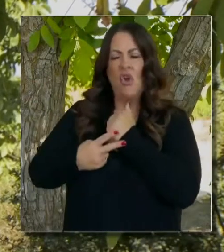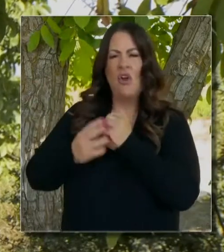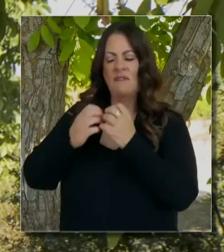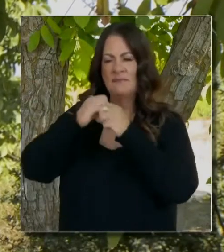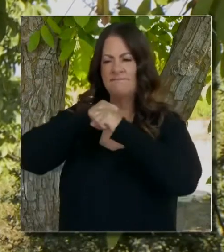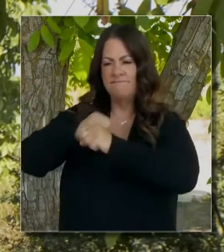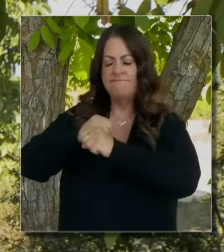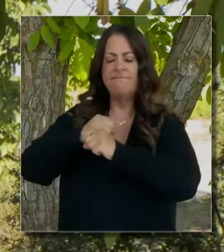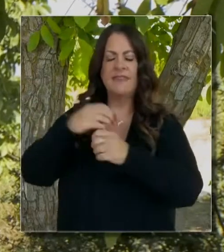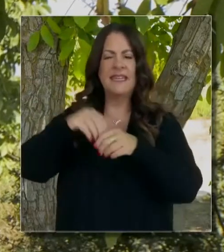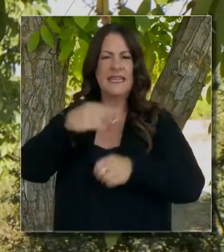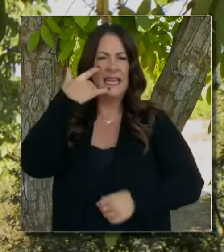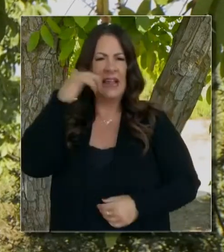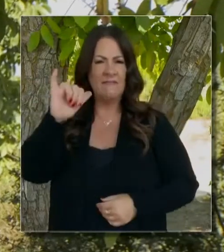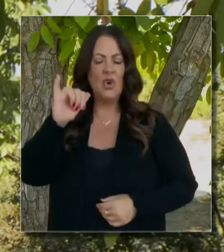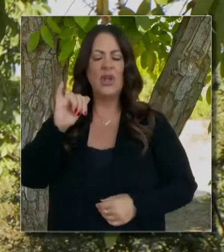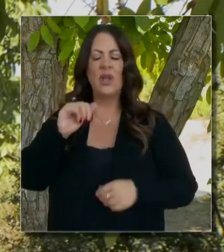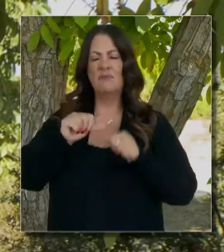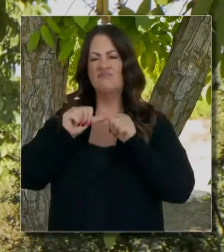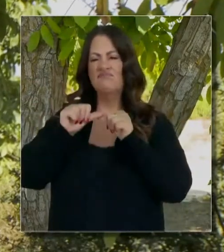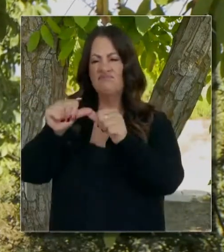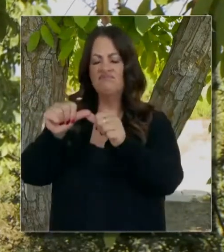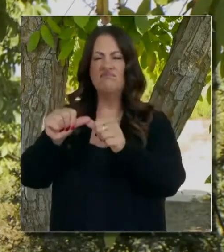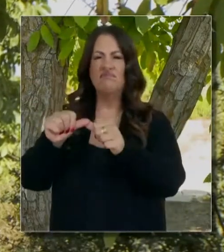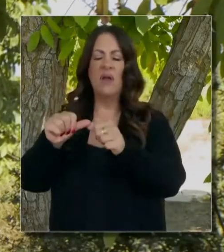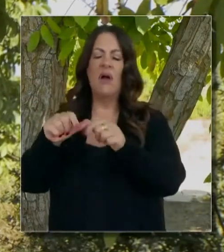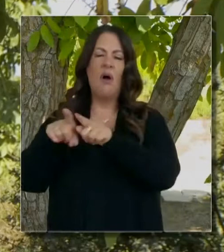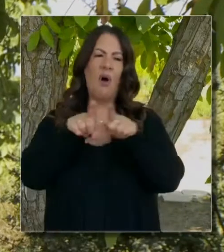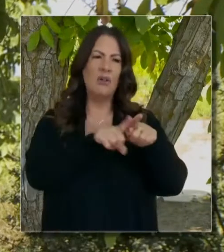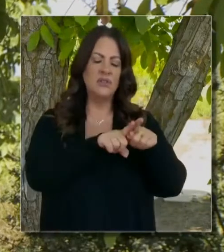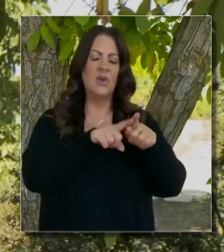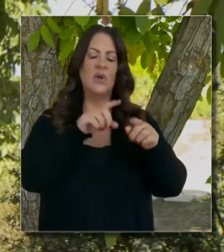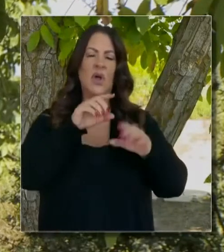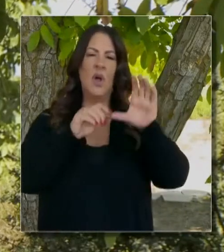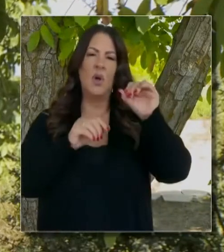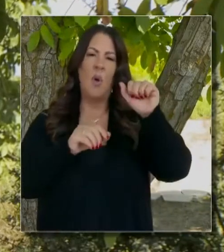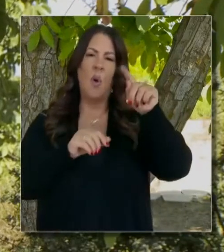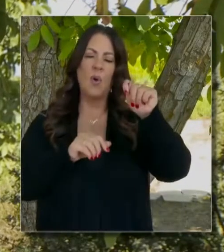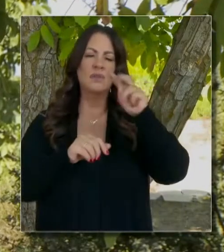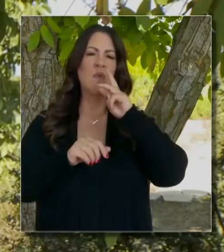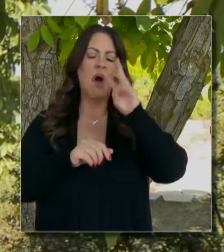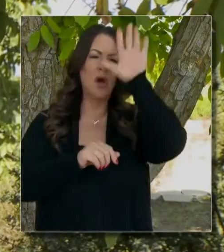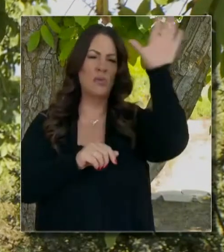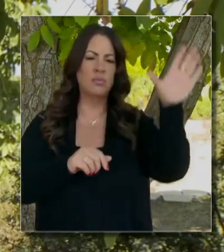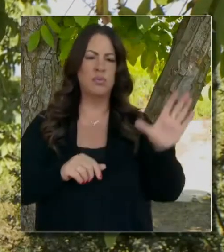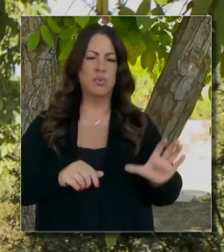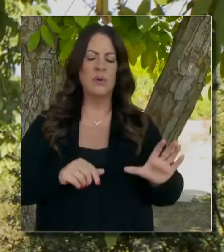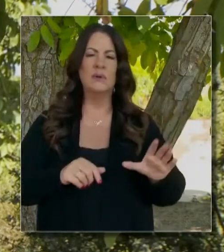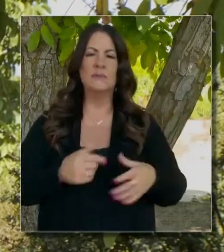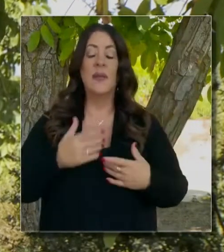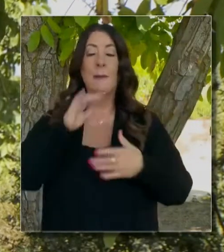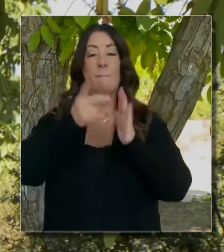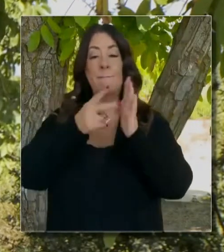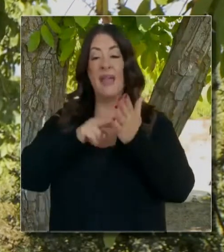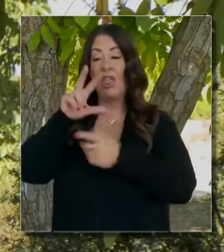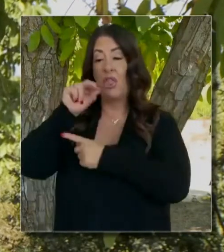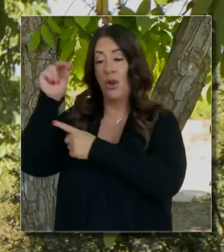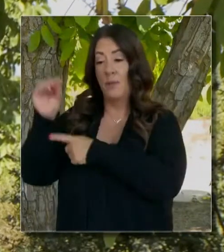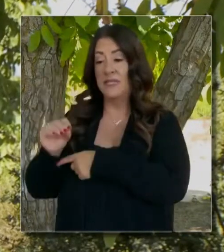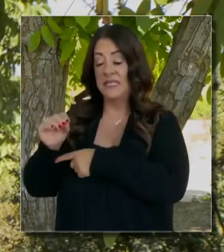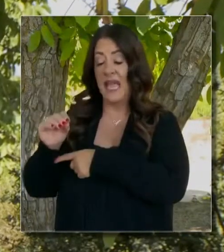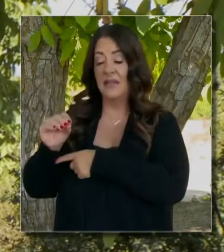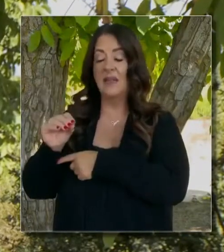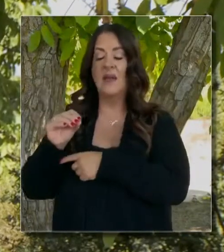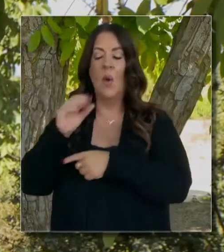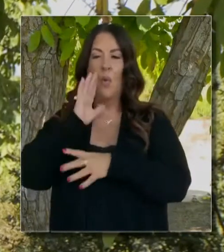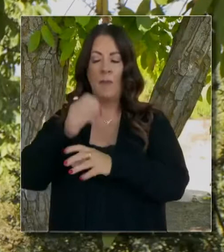of California, and extend that to our coastal waters as well. 30 by 30 by